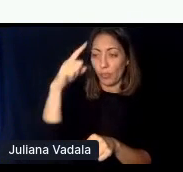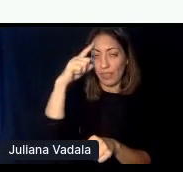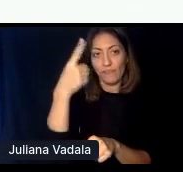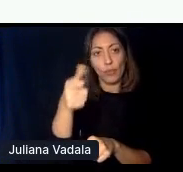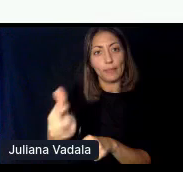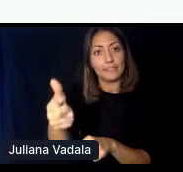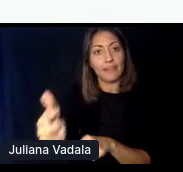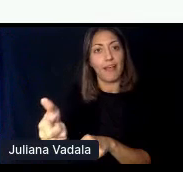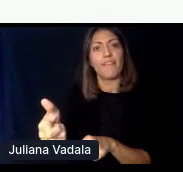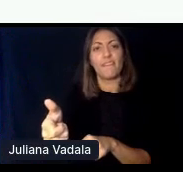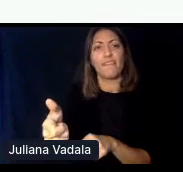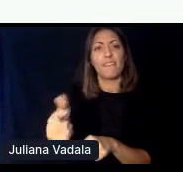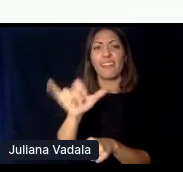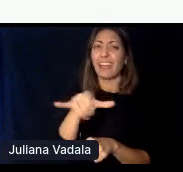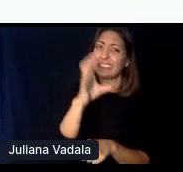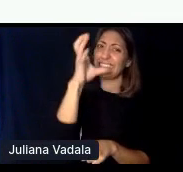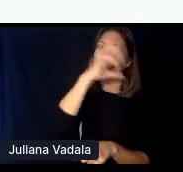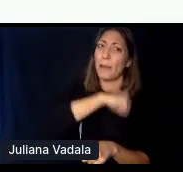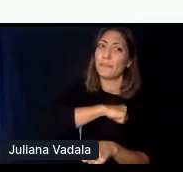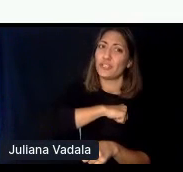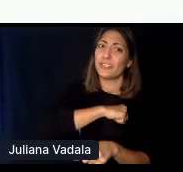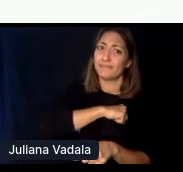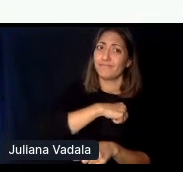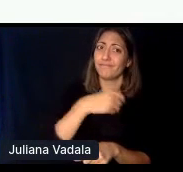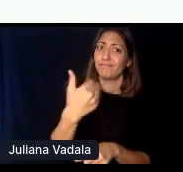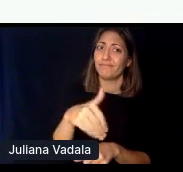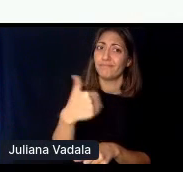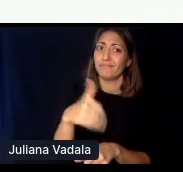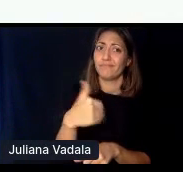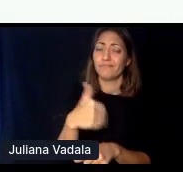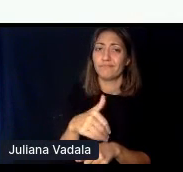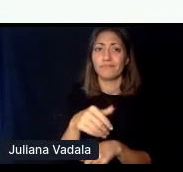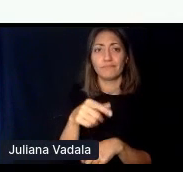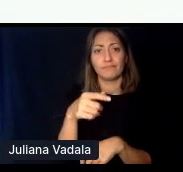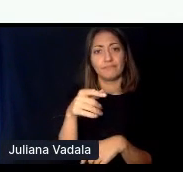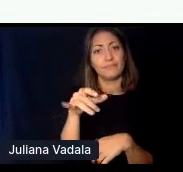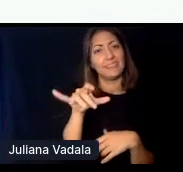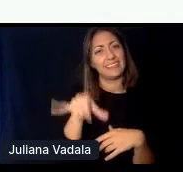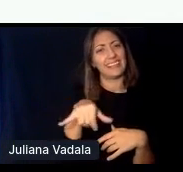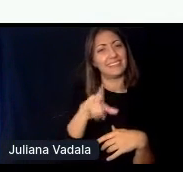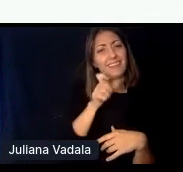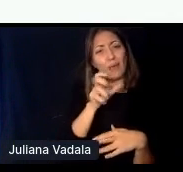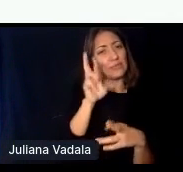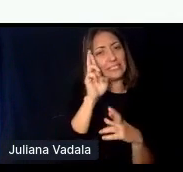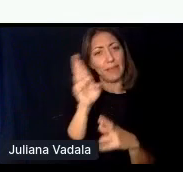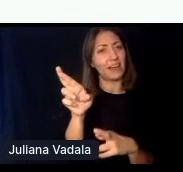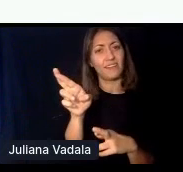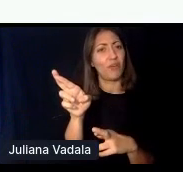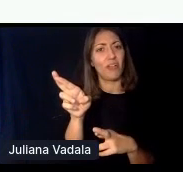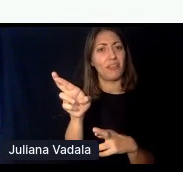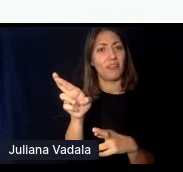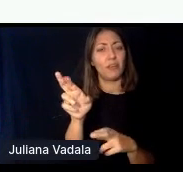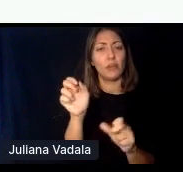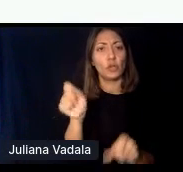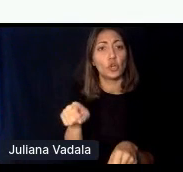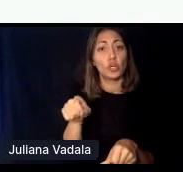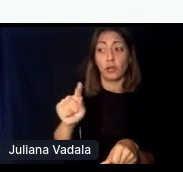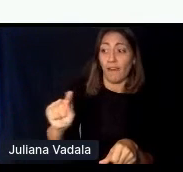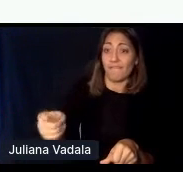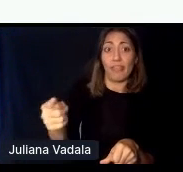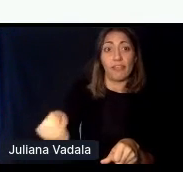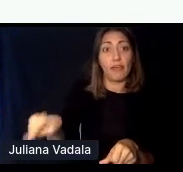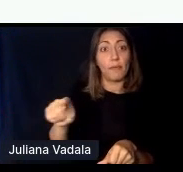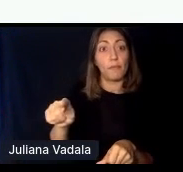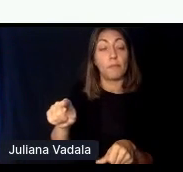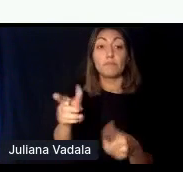in that example is carrying out these assumptions in a way that is disrespectful and could lead them to cause harm, even if right now